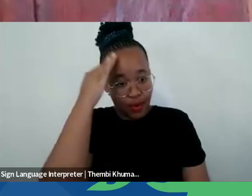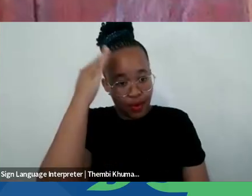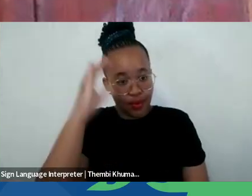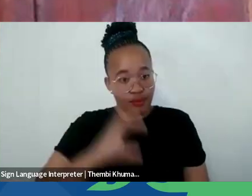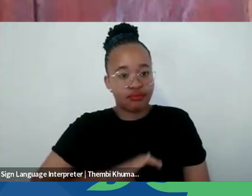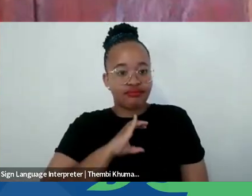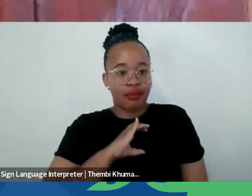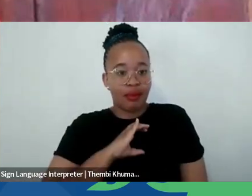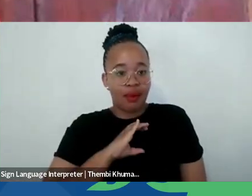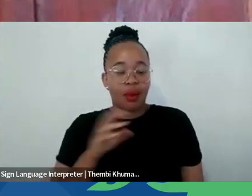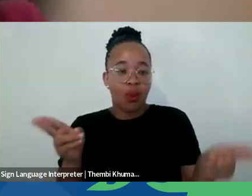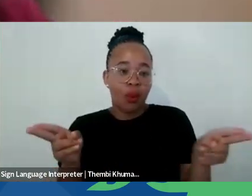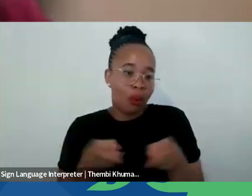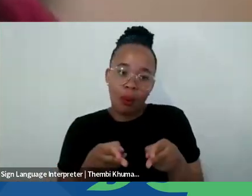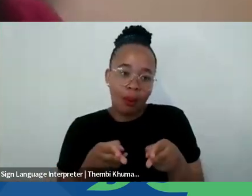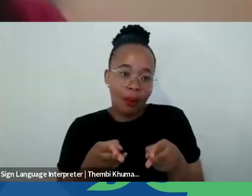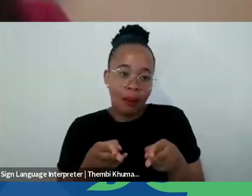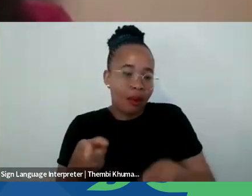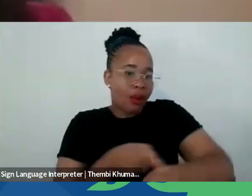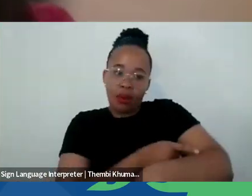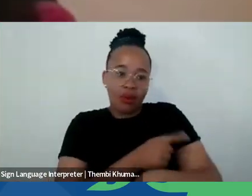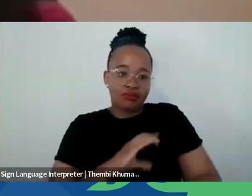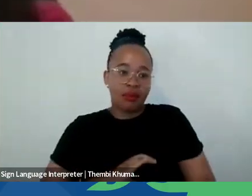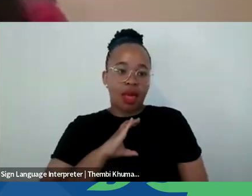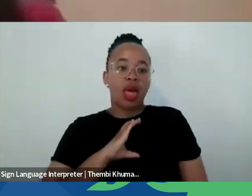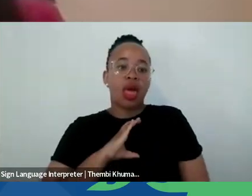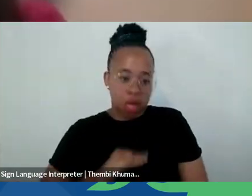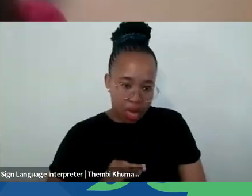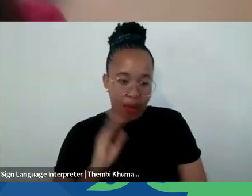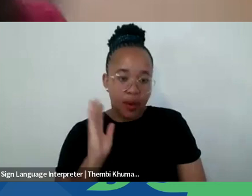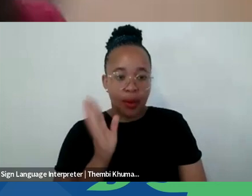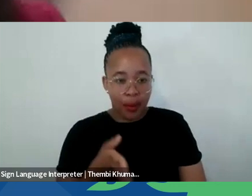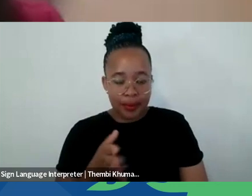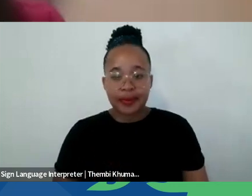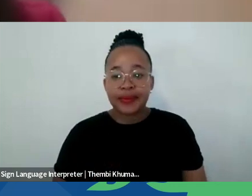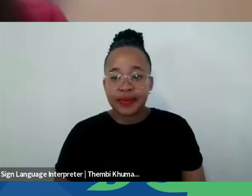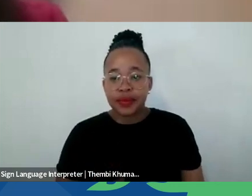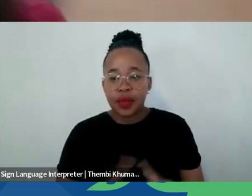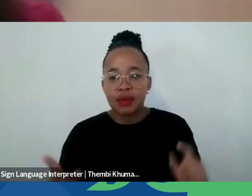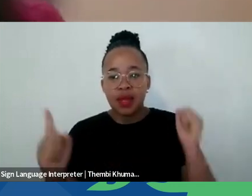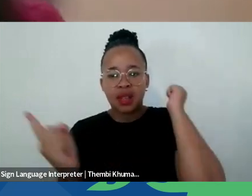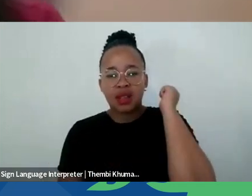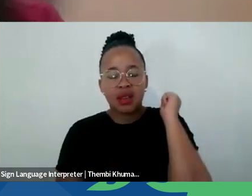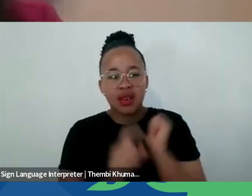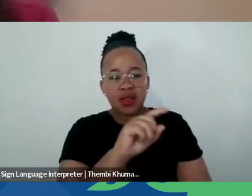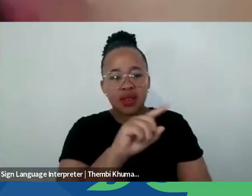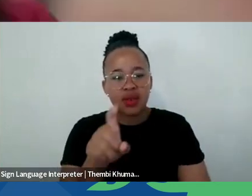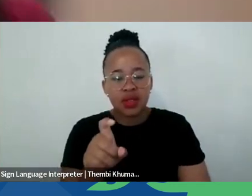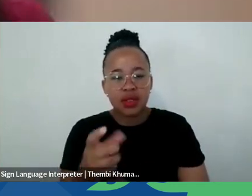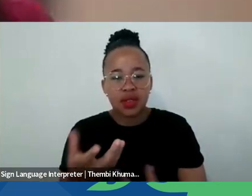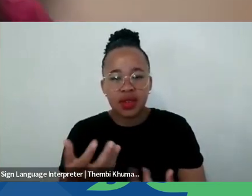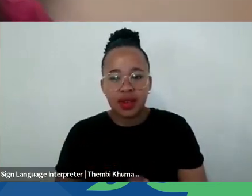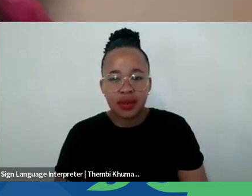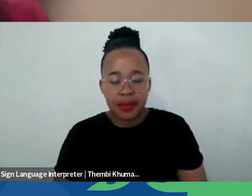short-lived. Mm. Thank Thank you, Darlene. So I think, Darlene, maybe one last question, particularly because of